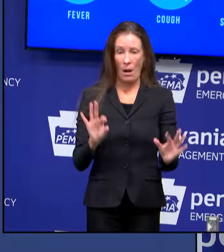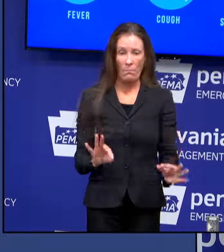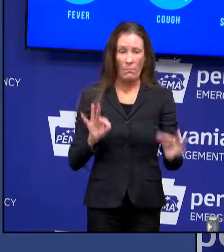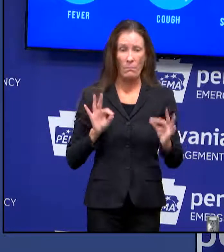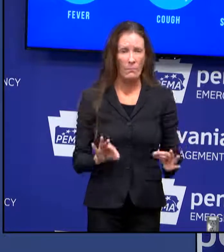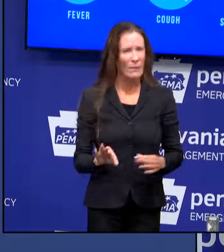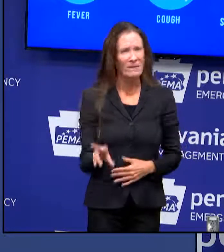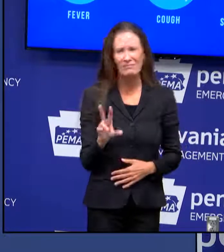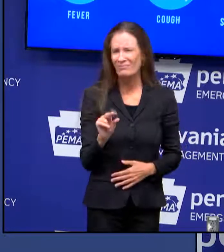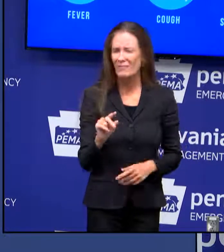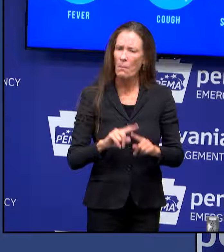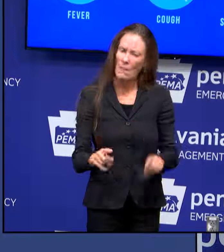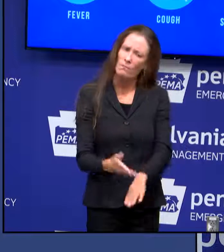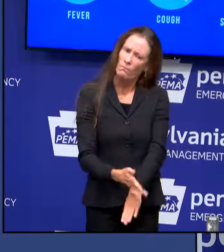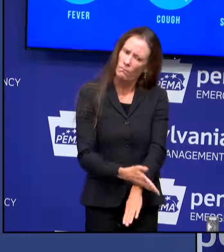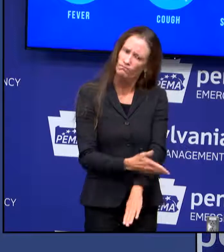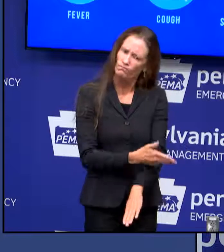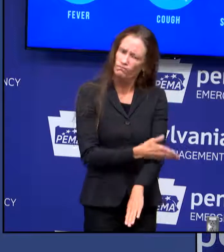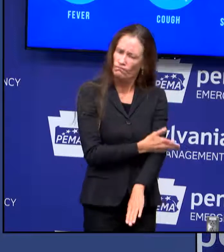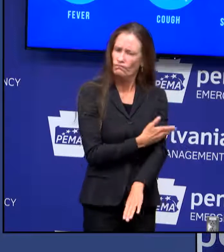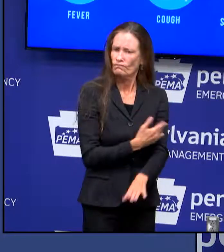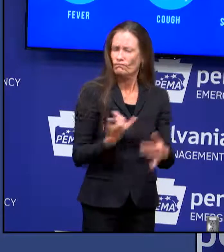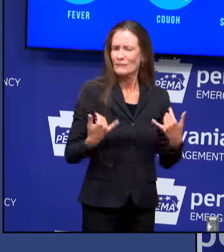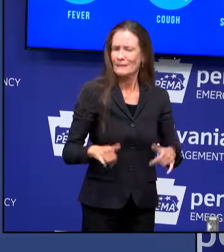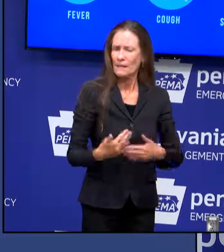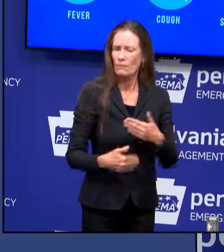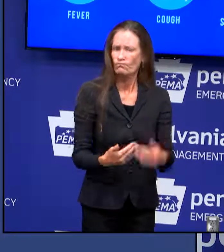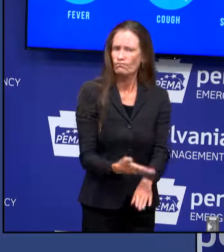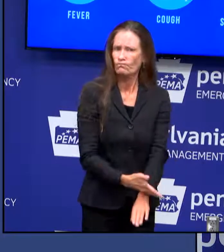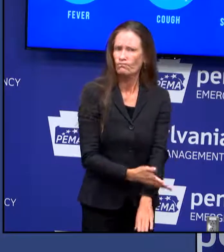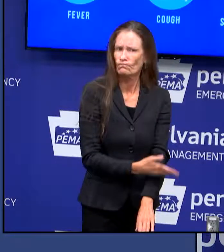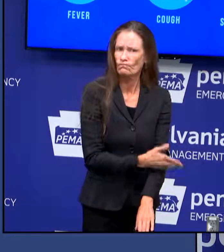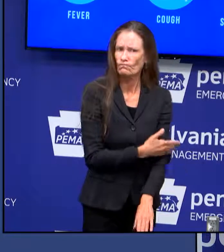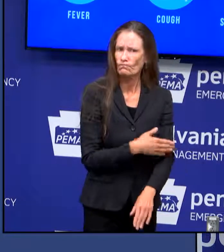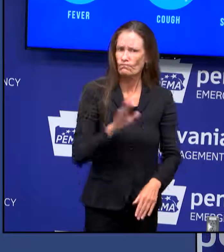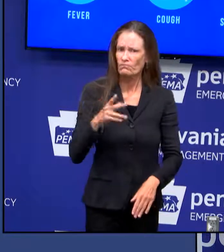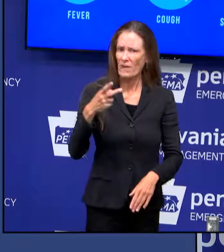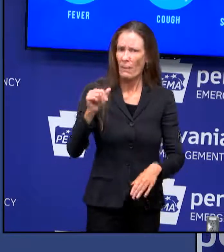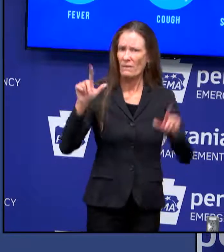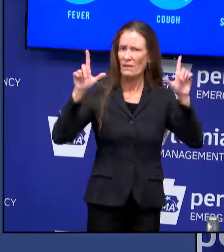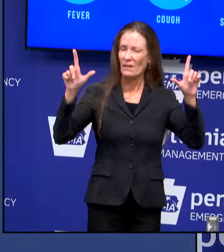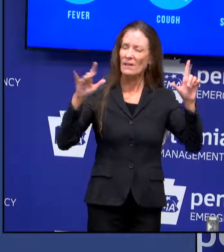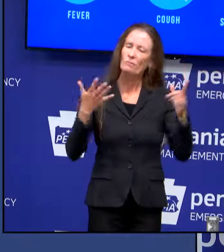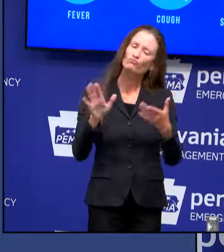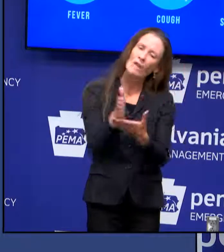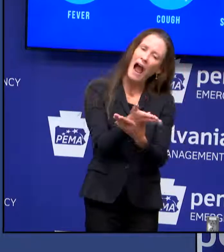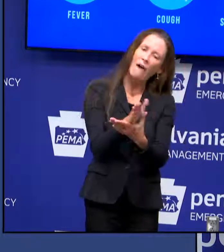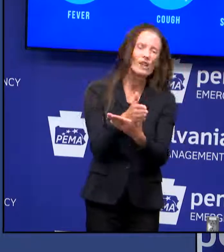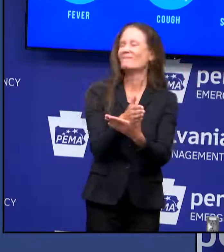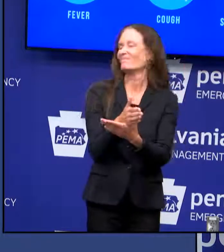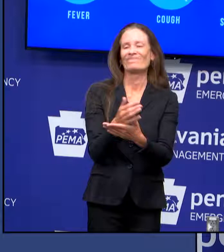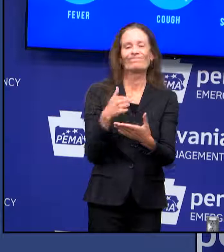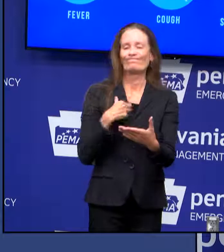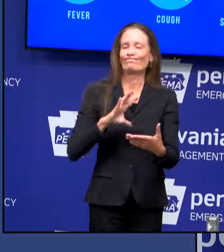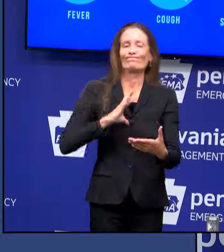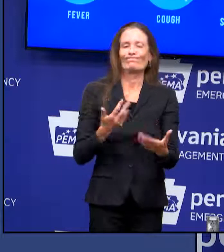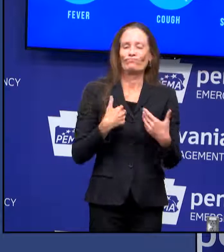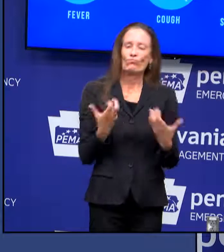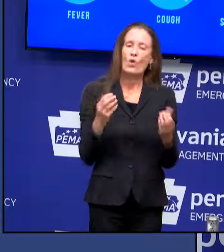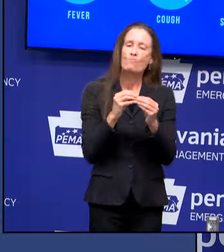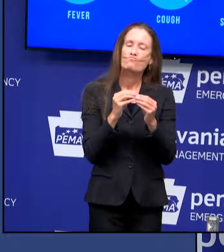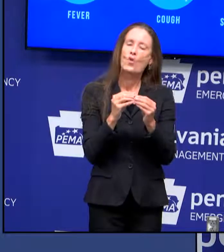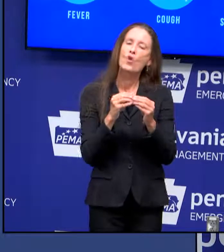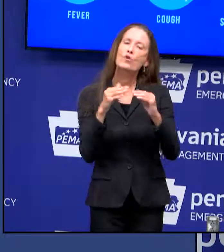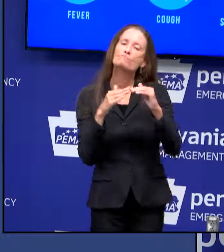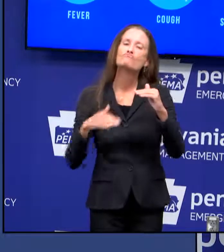in terms of getting above average for Pennsylvania. We need to do a better job of actually turning test